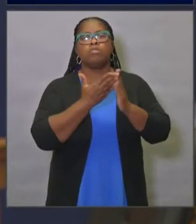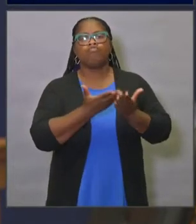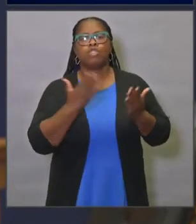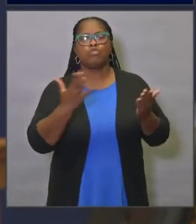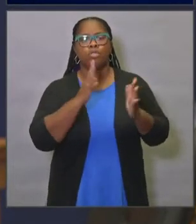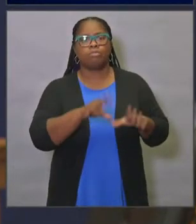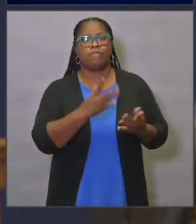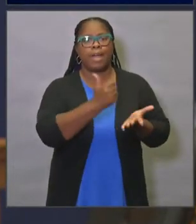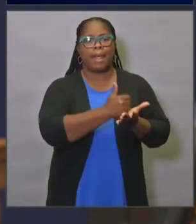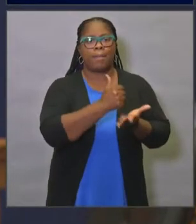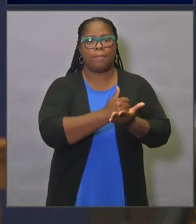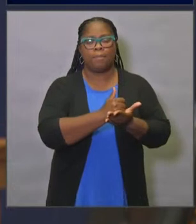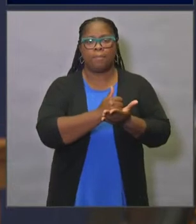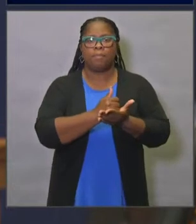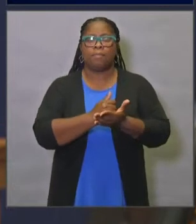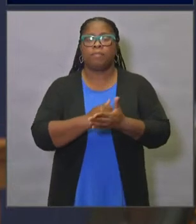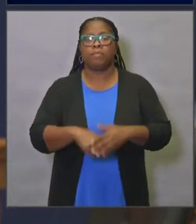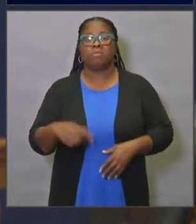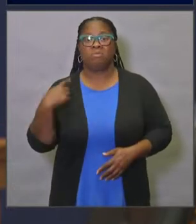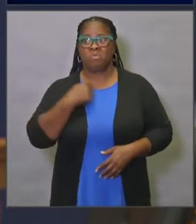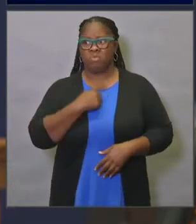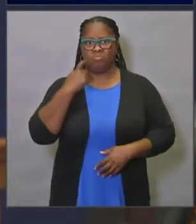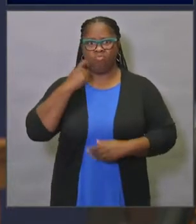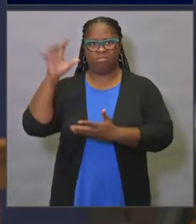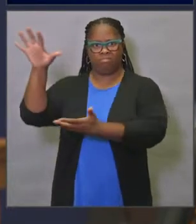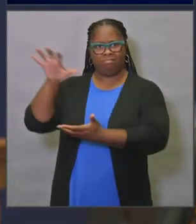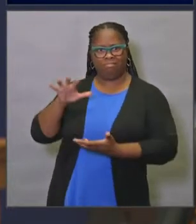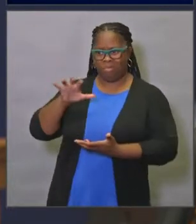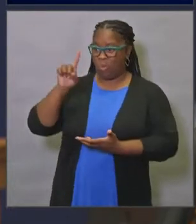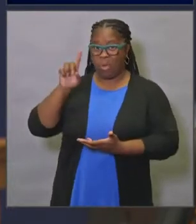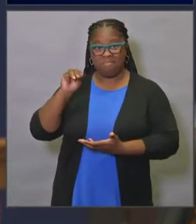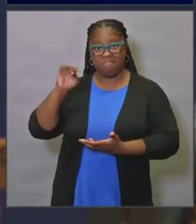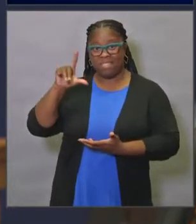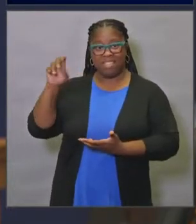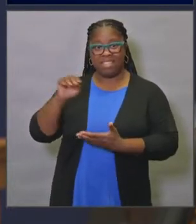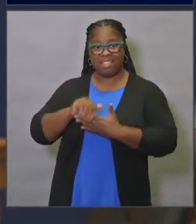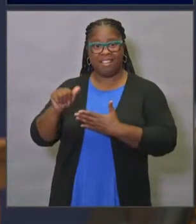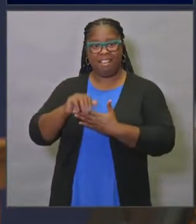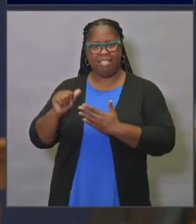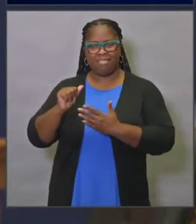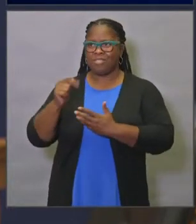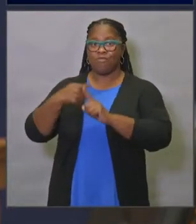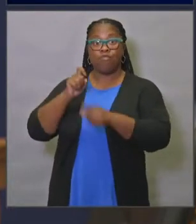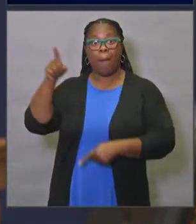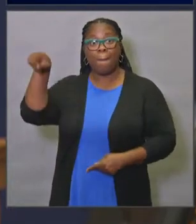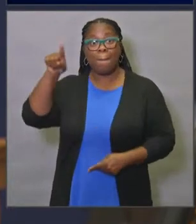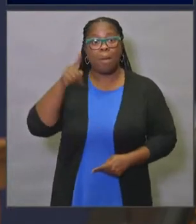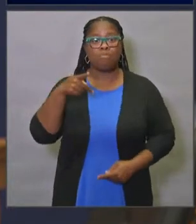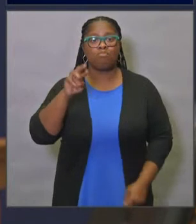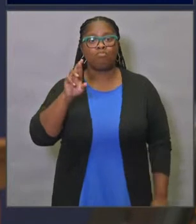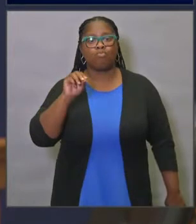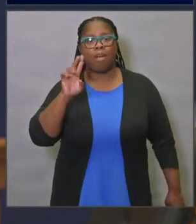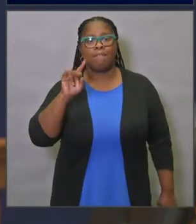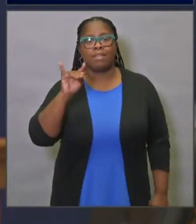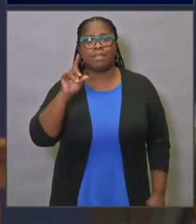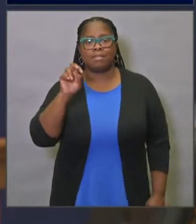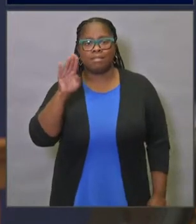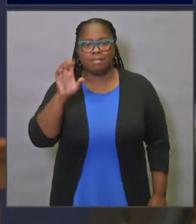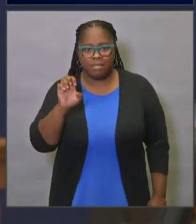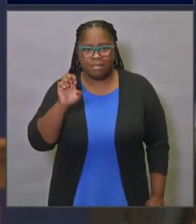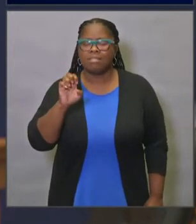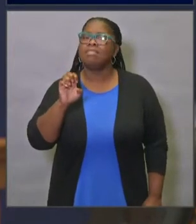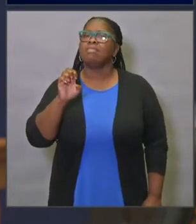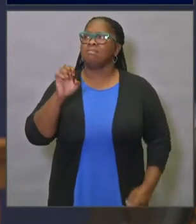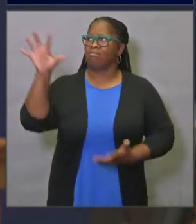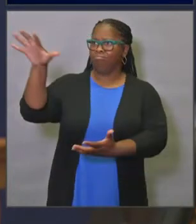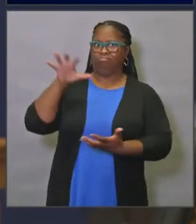donated $1 million to meet the mental and physical health needs of people experiencing homelessness. Providence